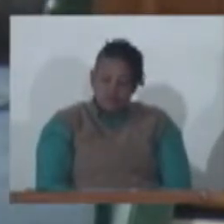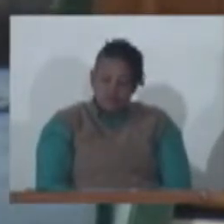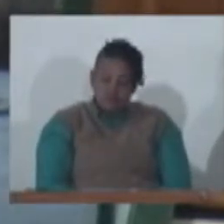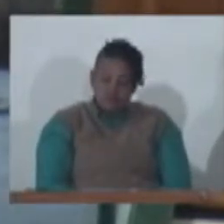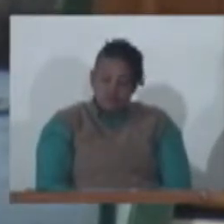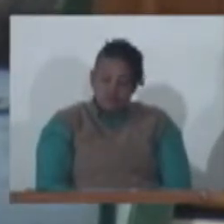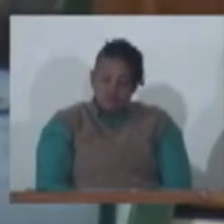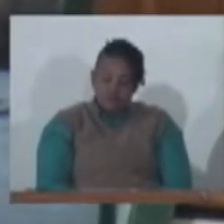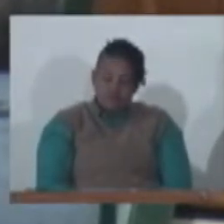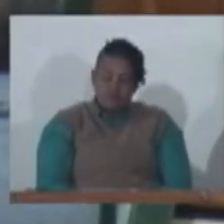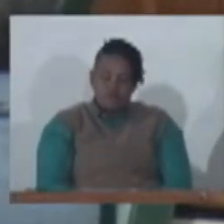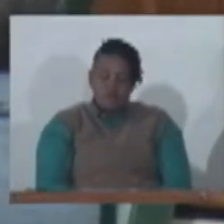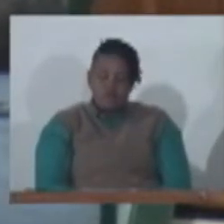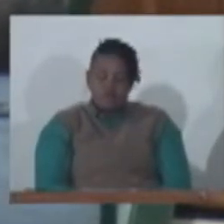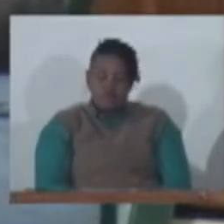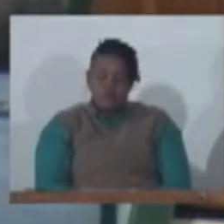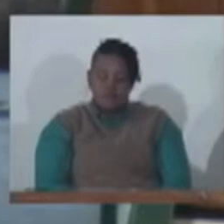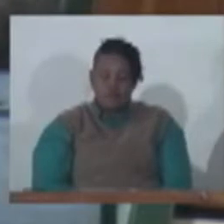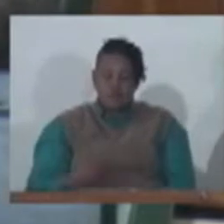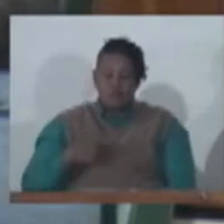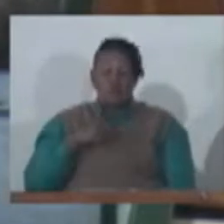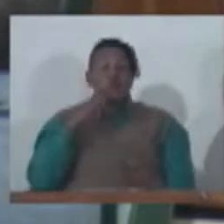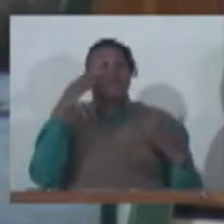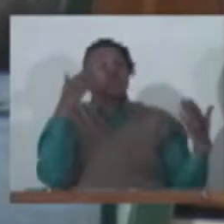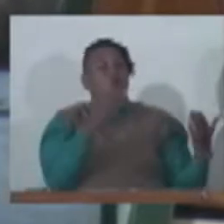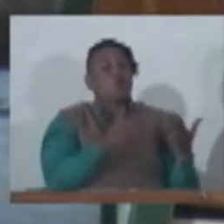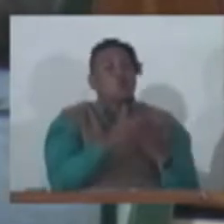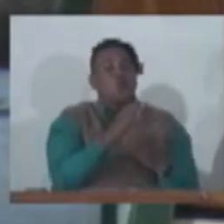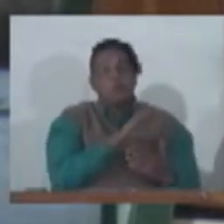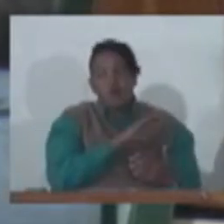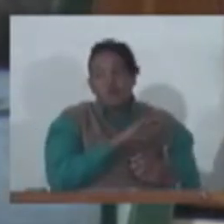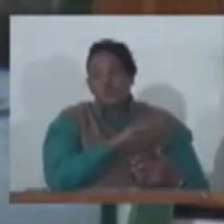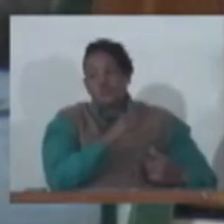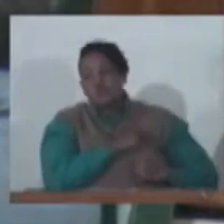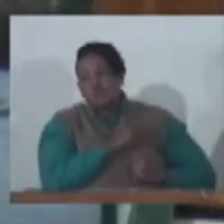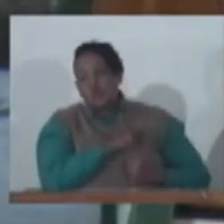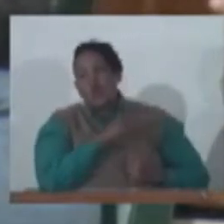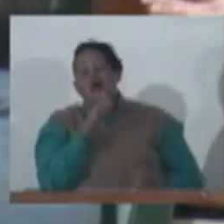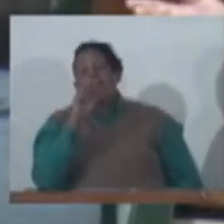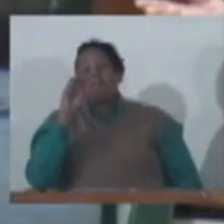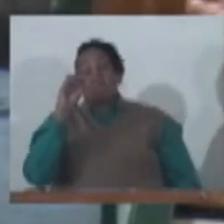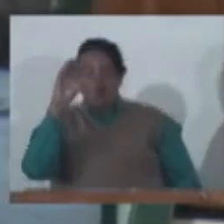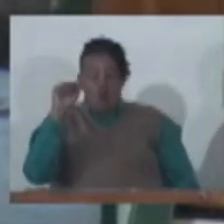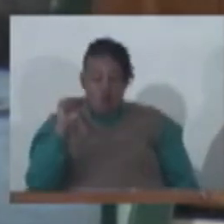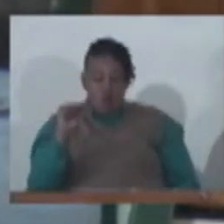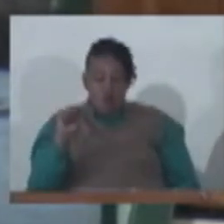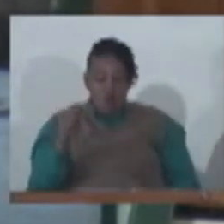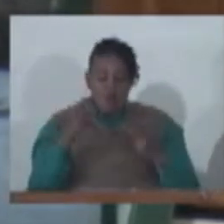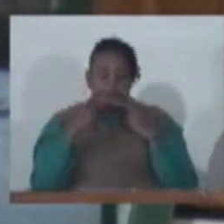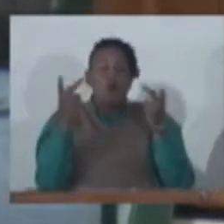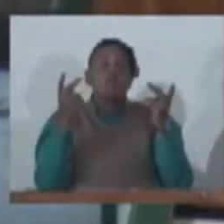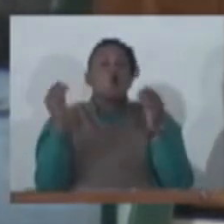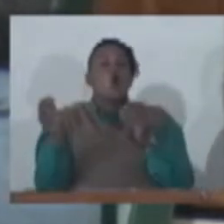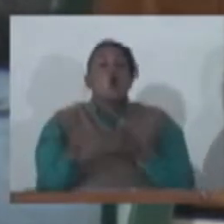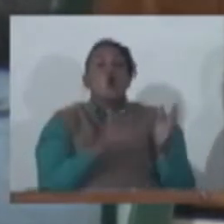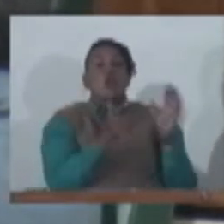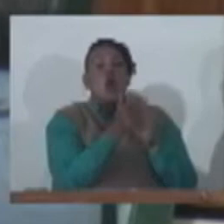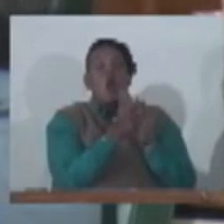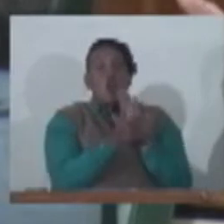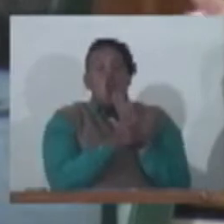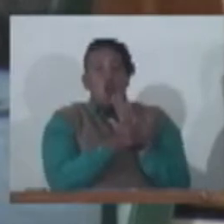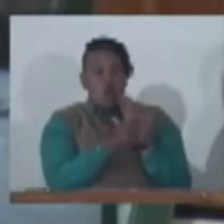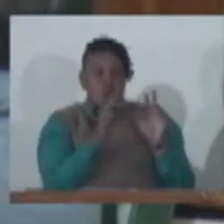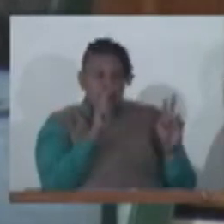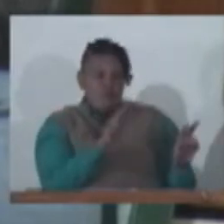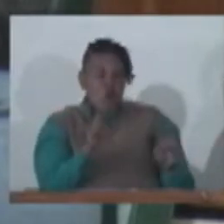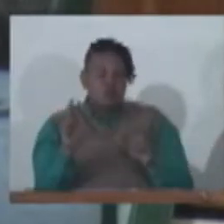the ministry, of course, through the security forces, the police, and the army, and the MOCA, public order and law enforcement as